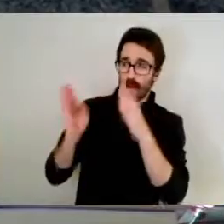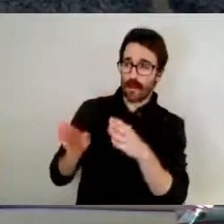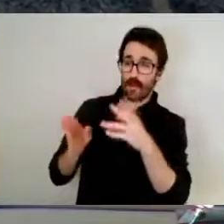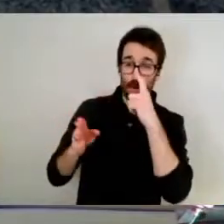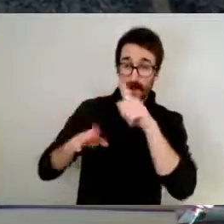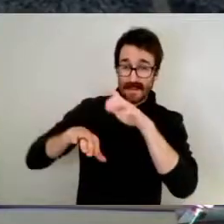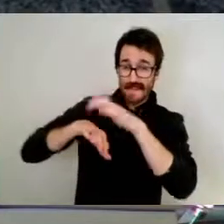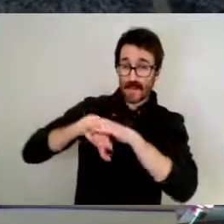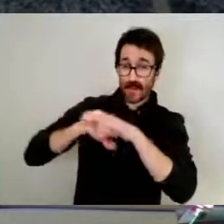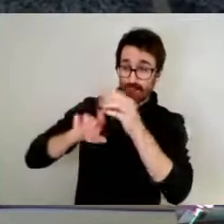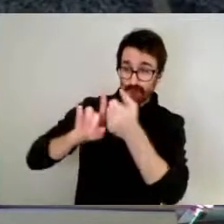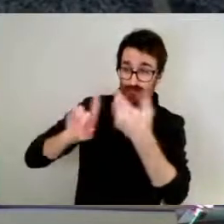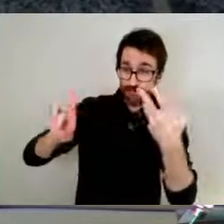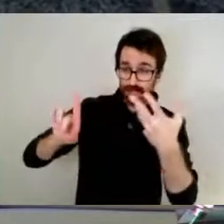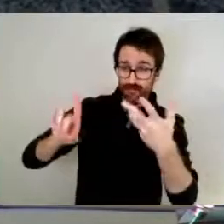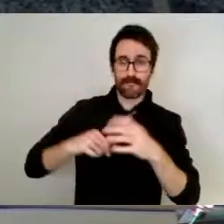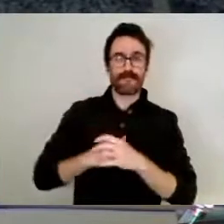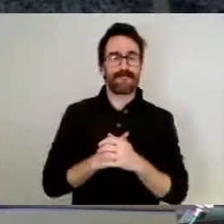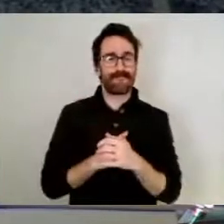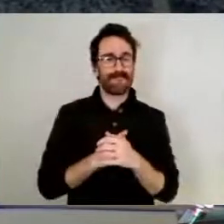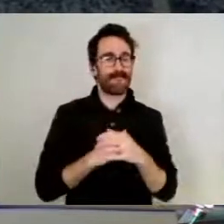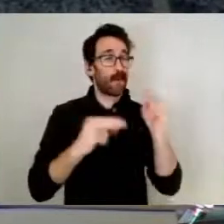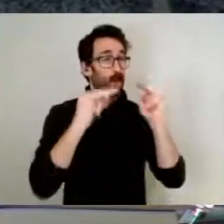as an option